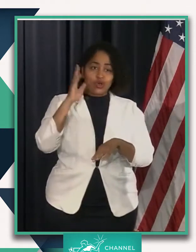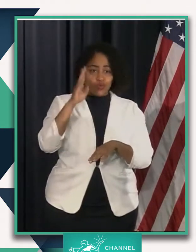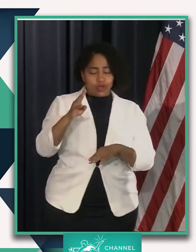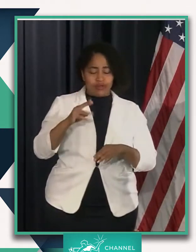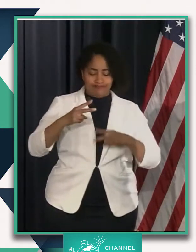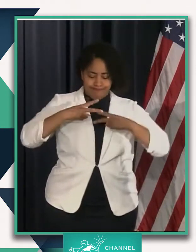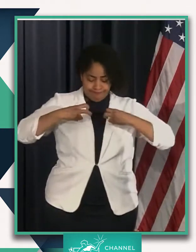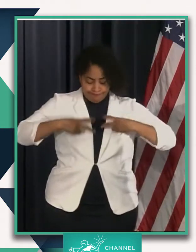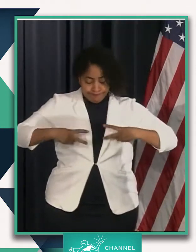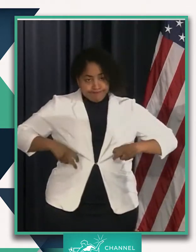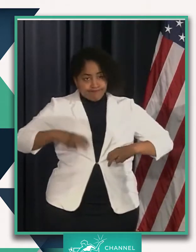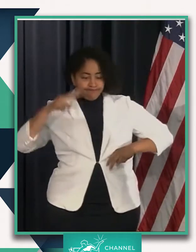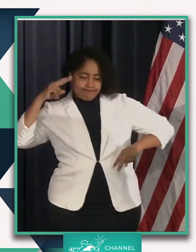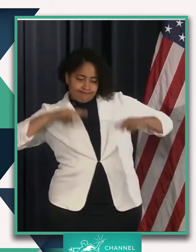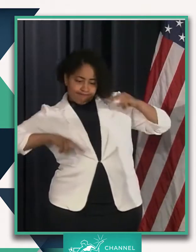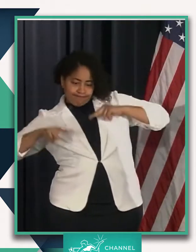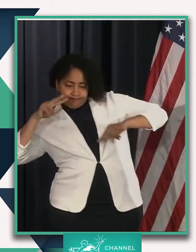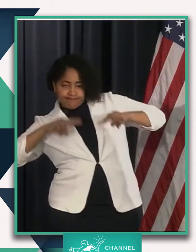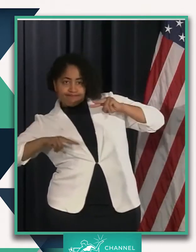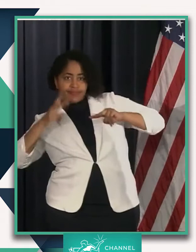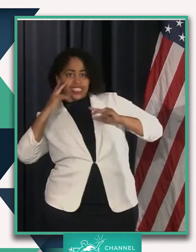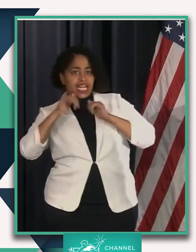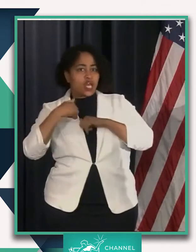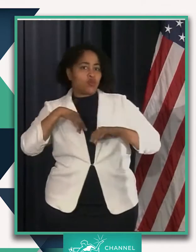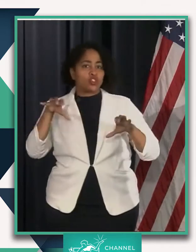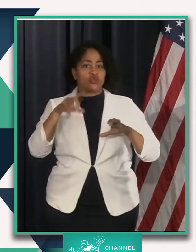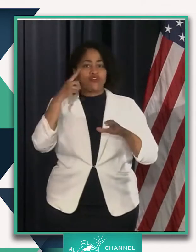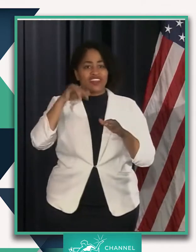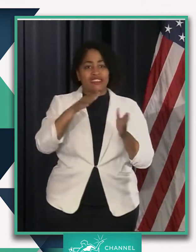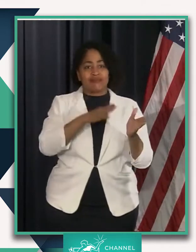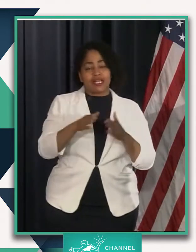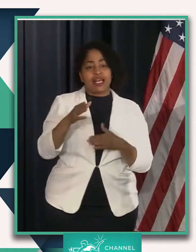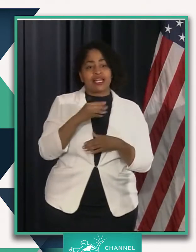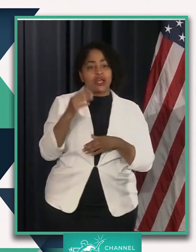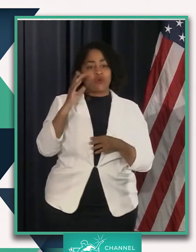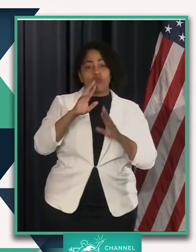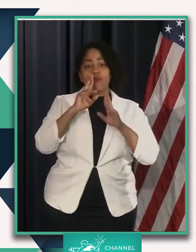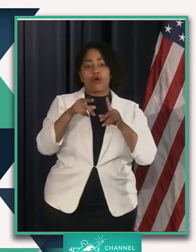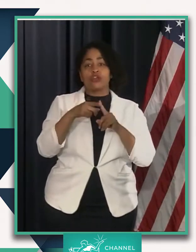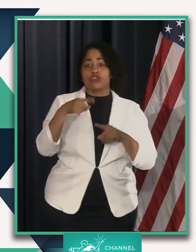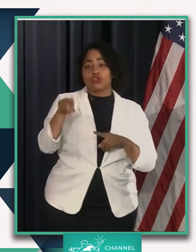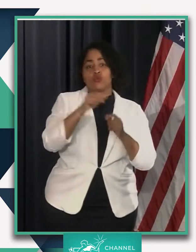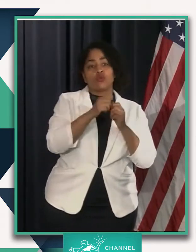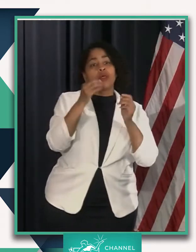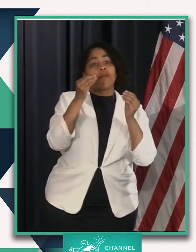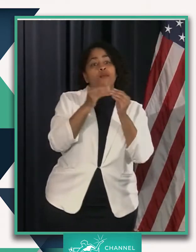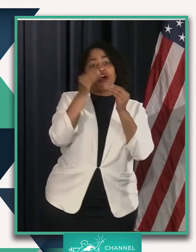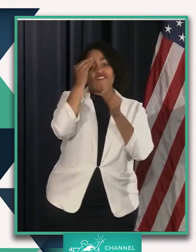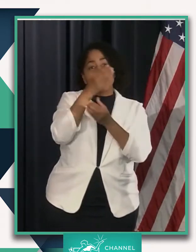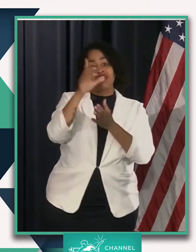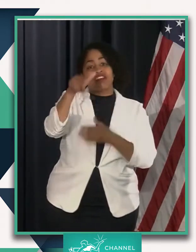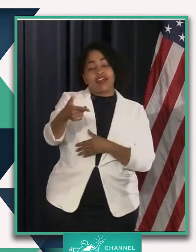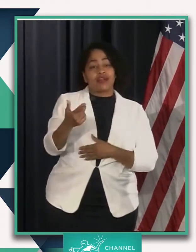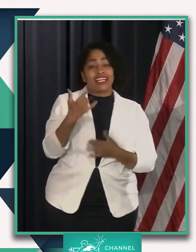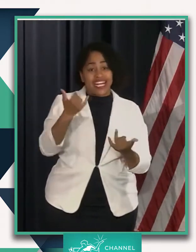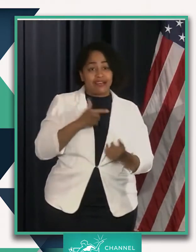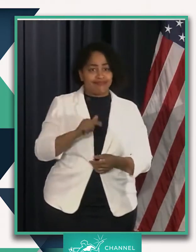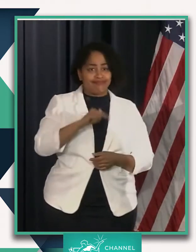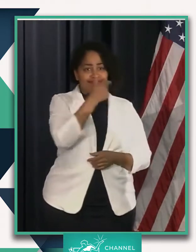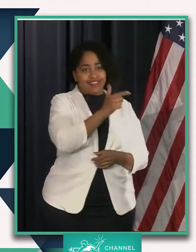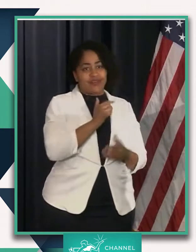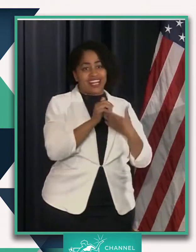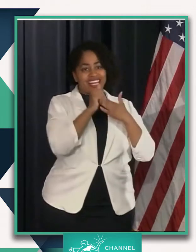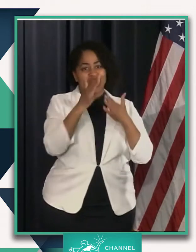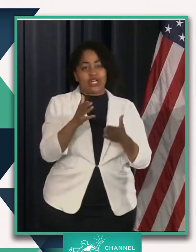evaluate ourselves on how well we're doing on this plan, and we'll be reporting out to you with more information. So now I'm going to turn it to our